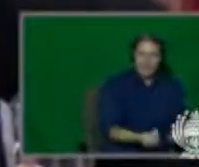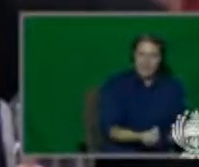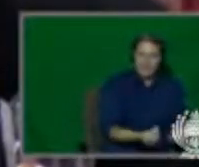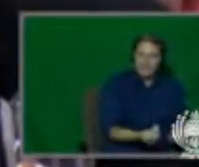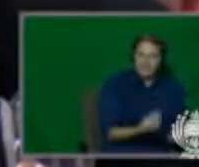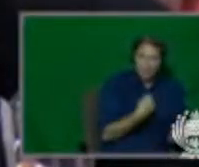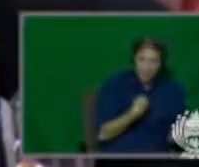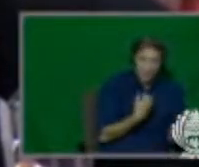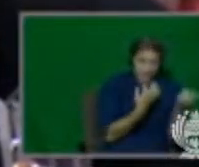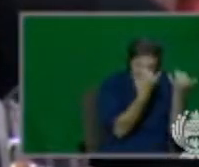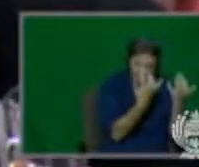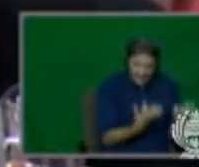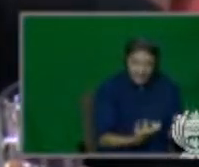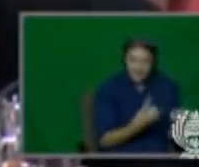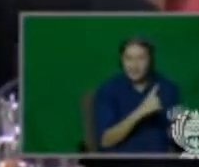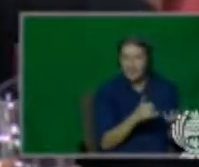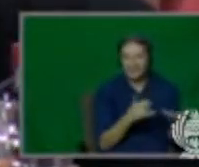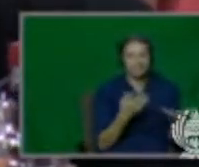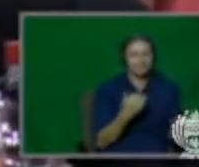for consumables and medicine.